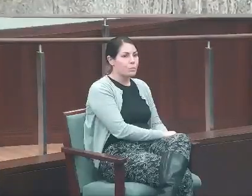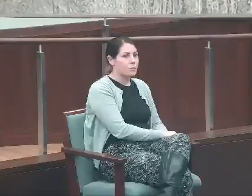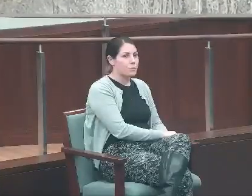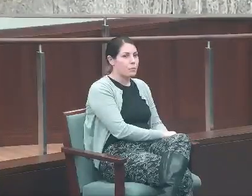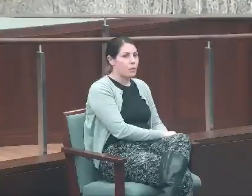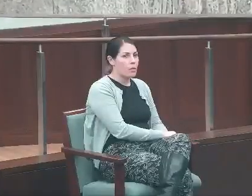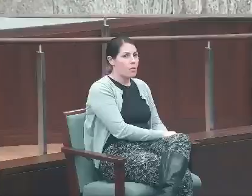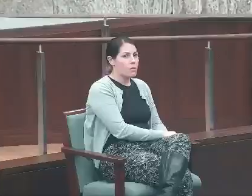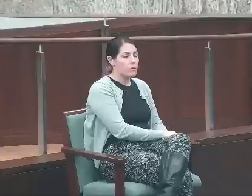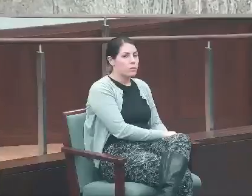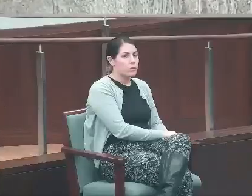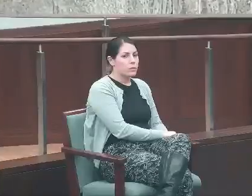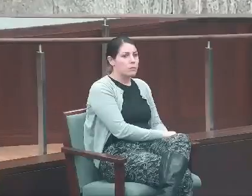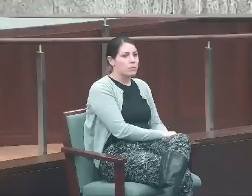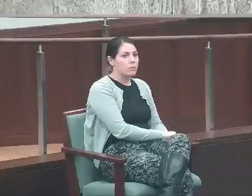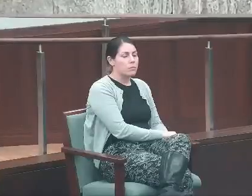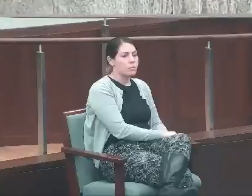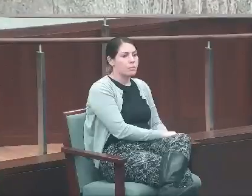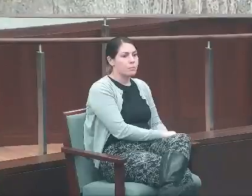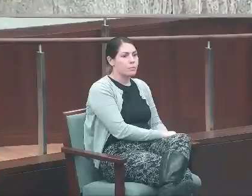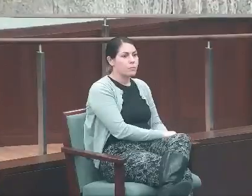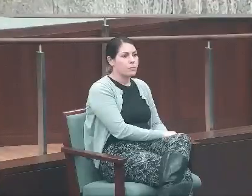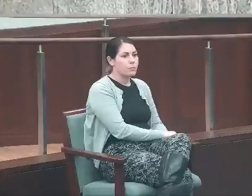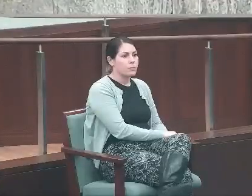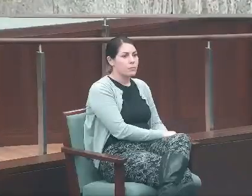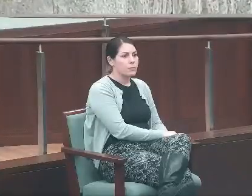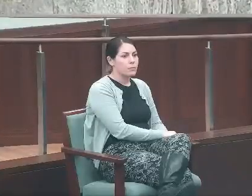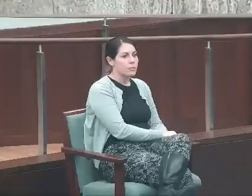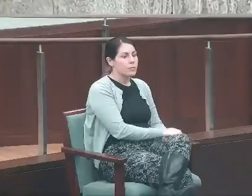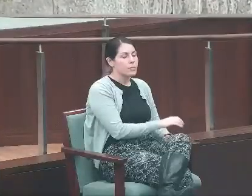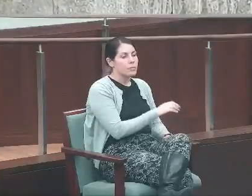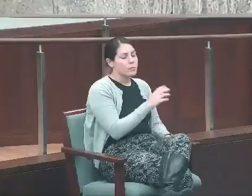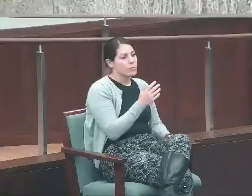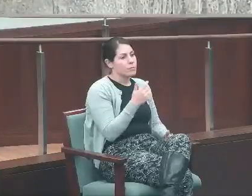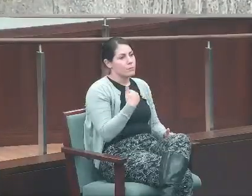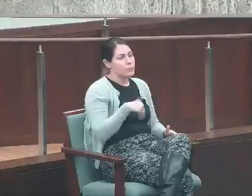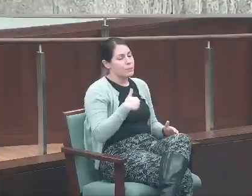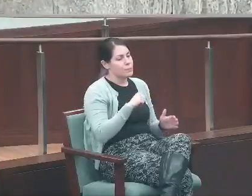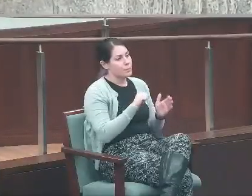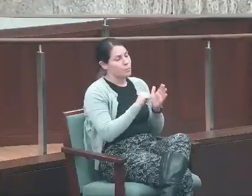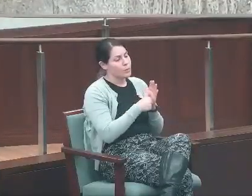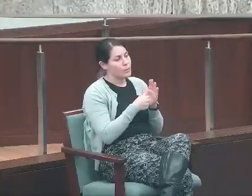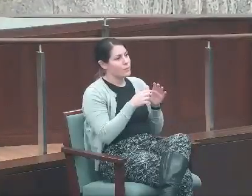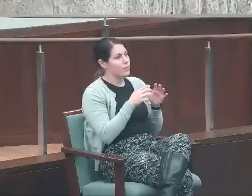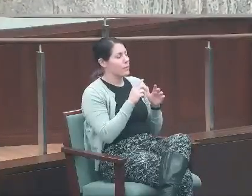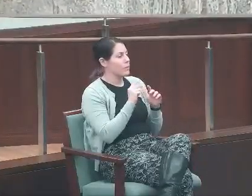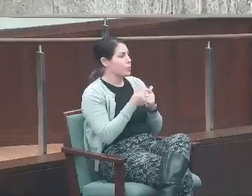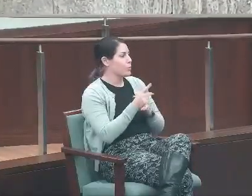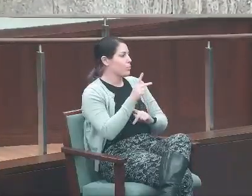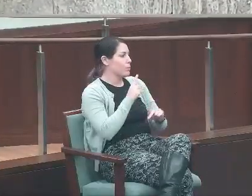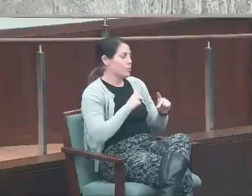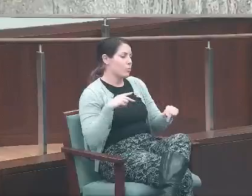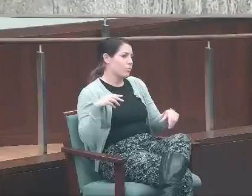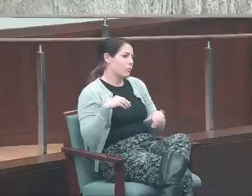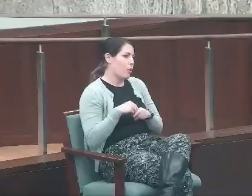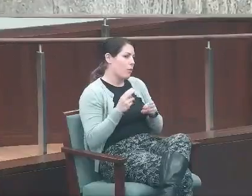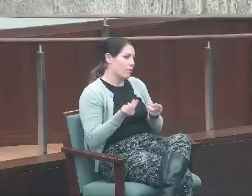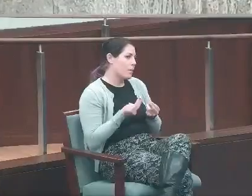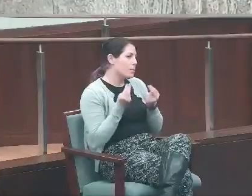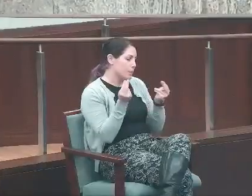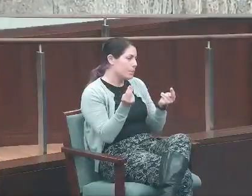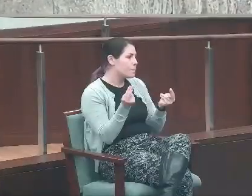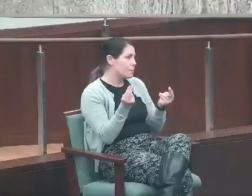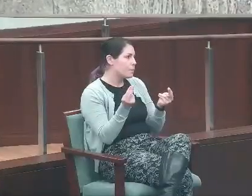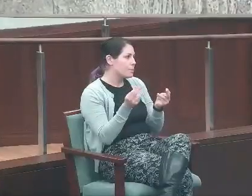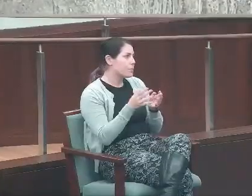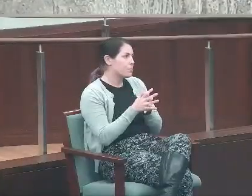I will say, lastly, it was an incredibly impressive group of people who put their name in, and it was a very, very difficult